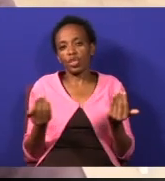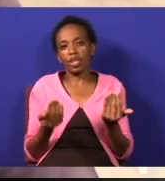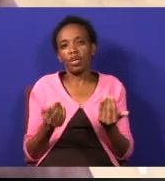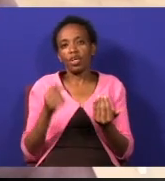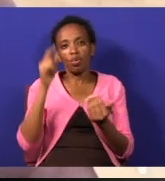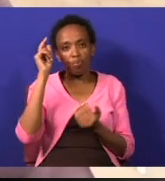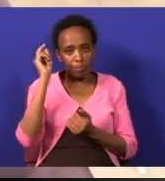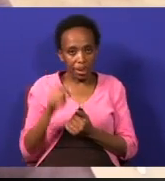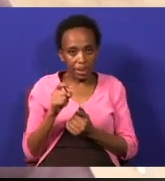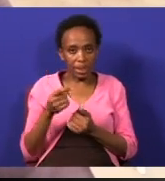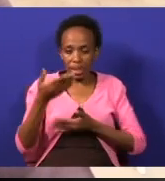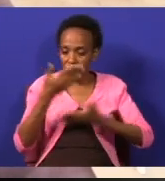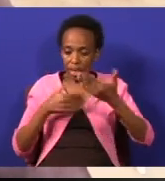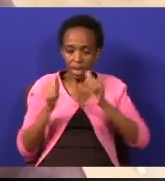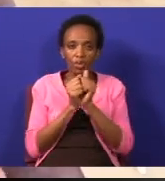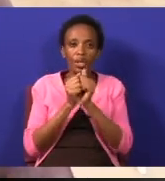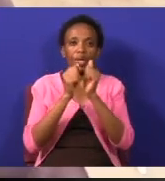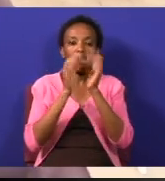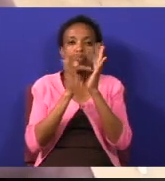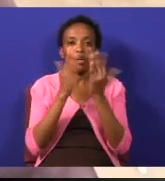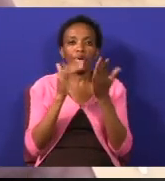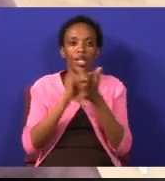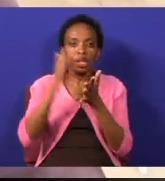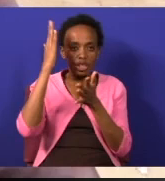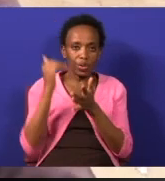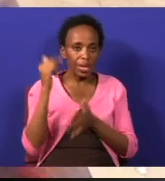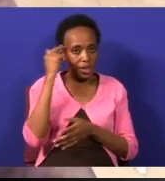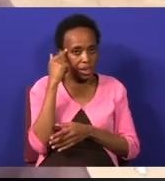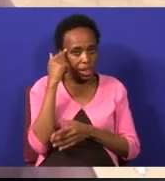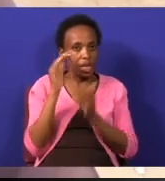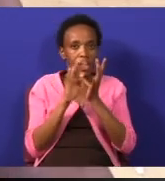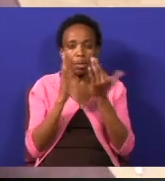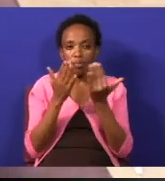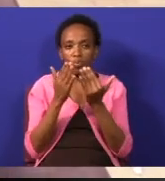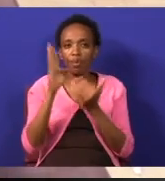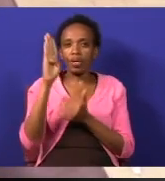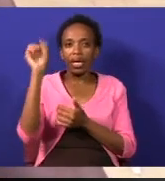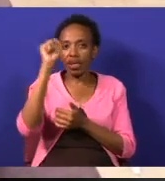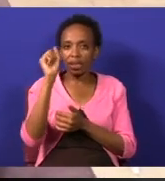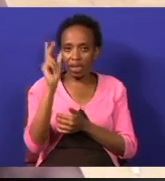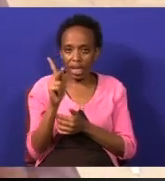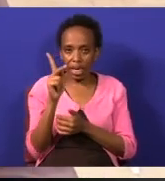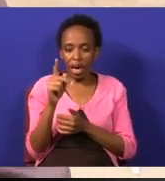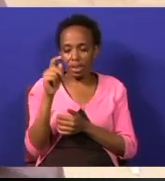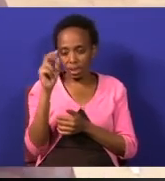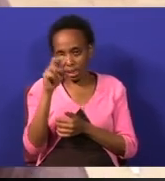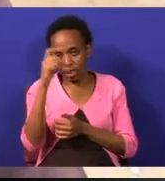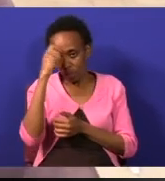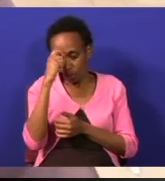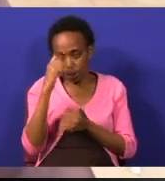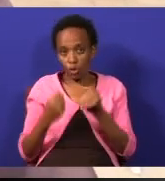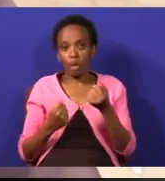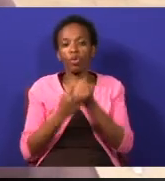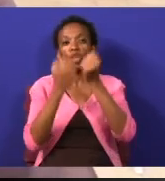has to interact with the book. And that is why I think the Bible Society of Kenya found it wise to support